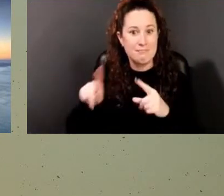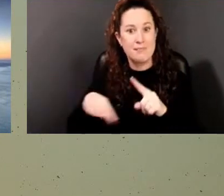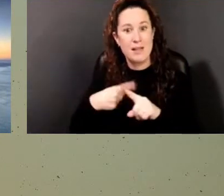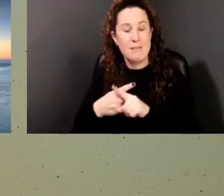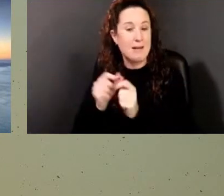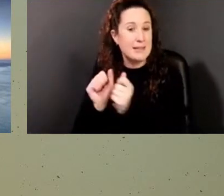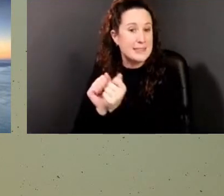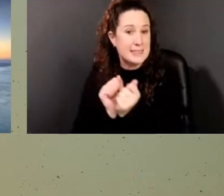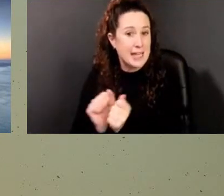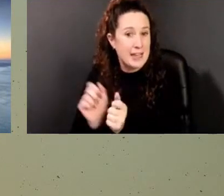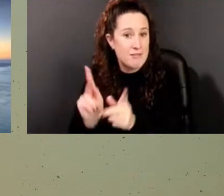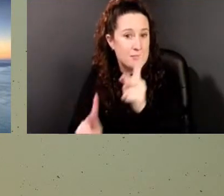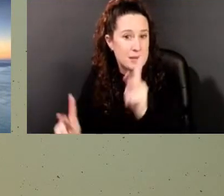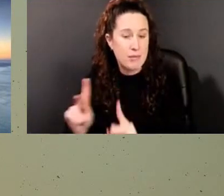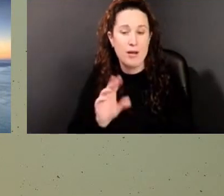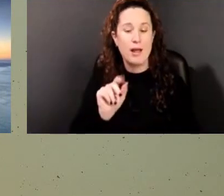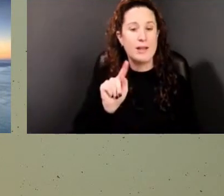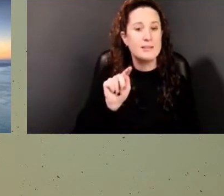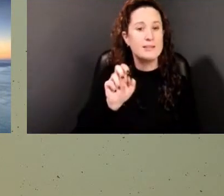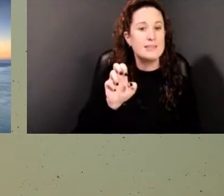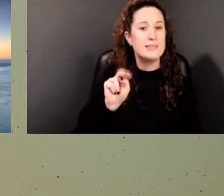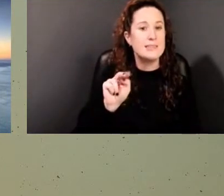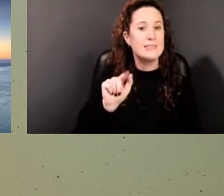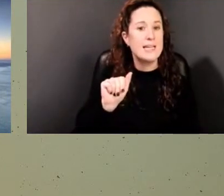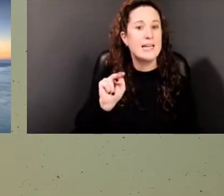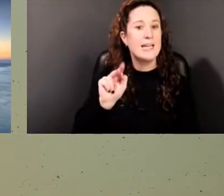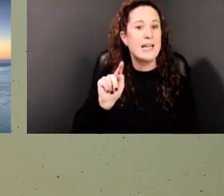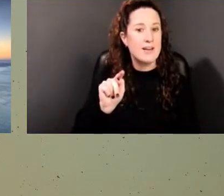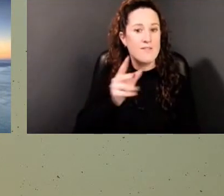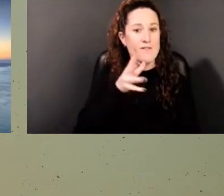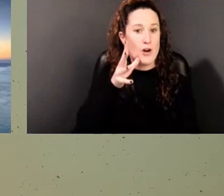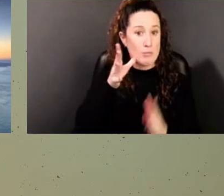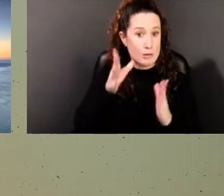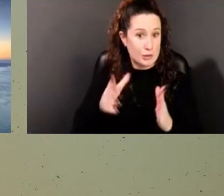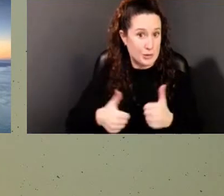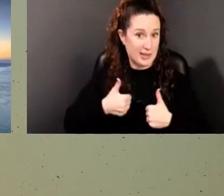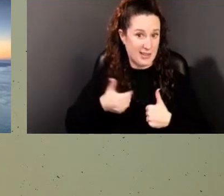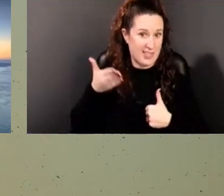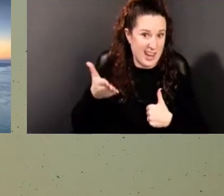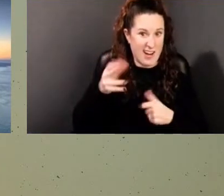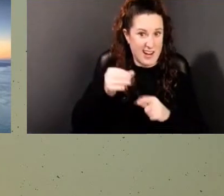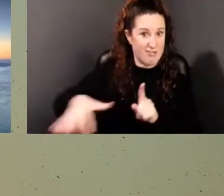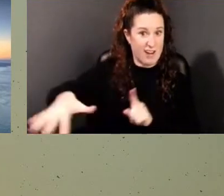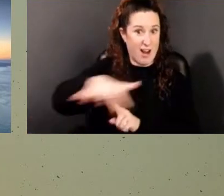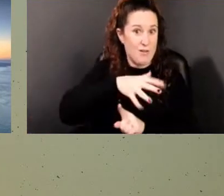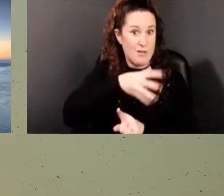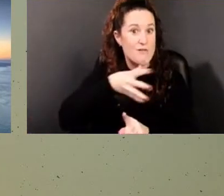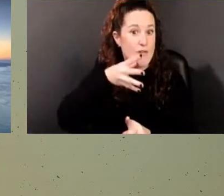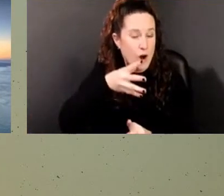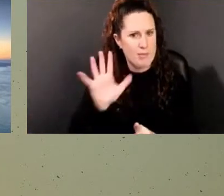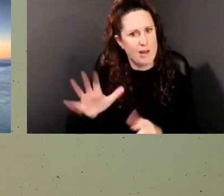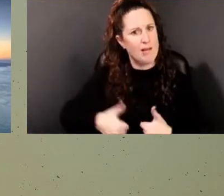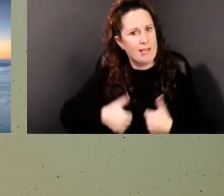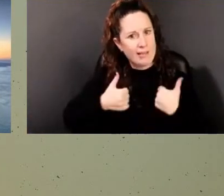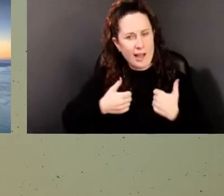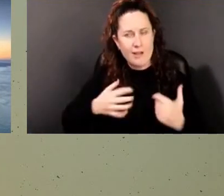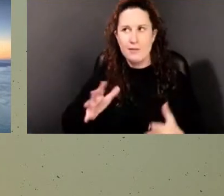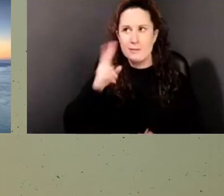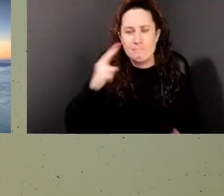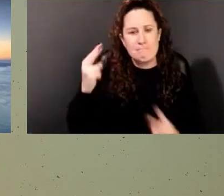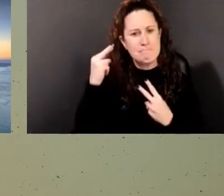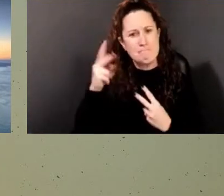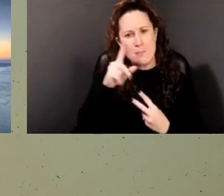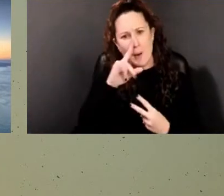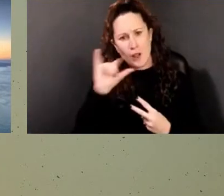farmers who lived in and around the Dickinson Plantation. Really helped bring to life what life was like around there for